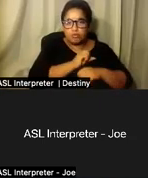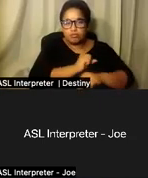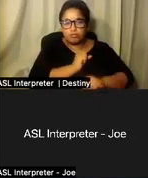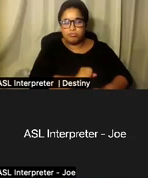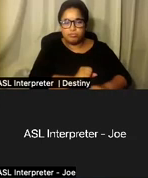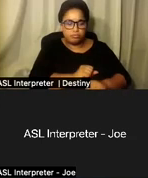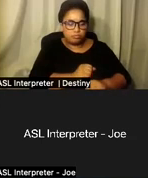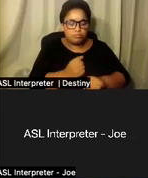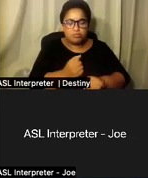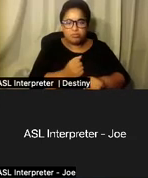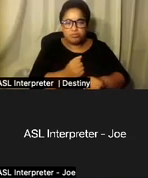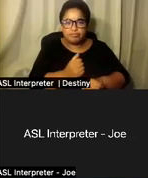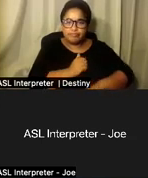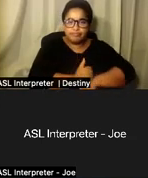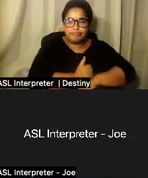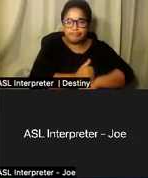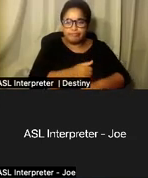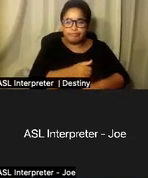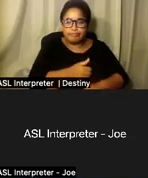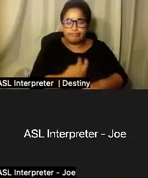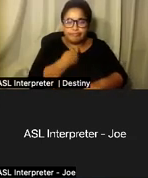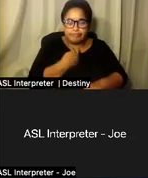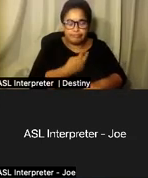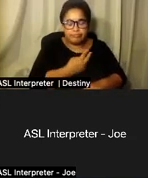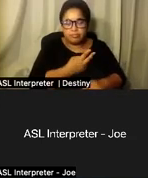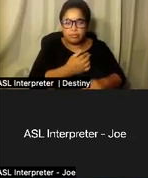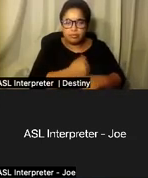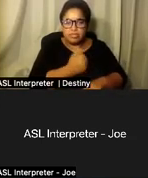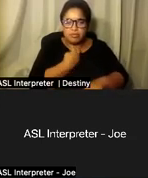including for people with disabilities. A lot of great resources. You can find